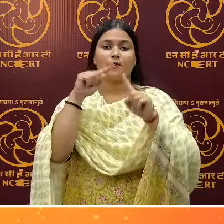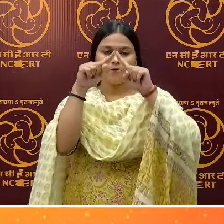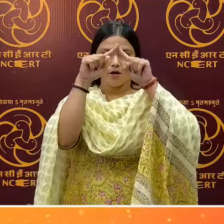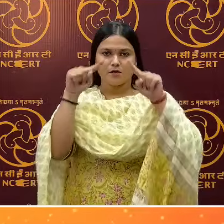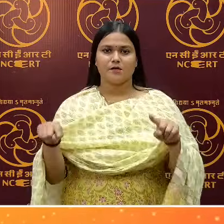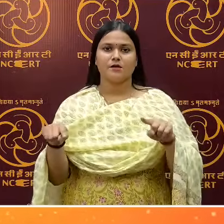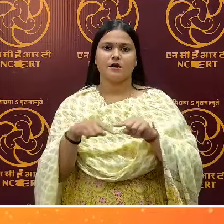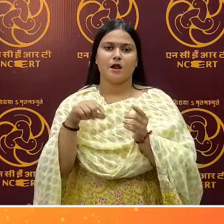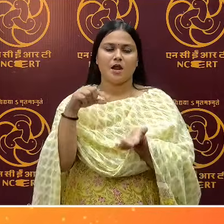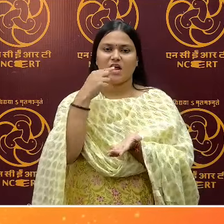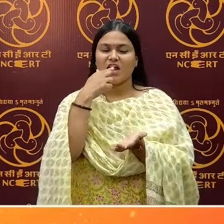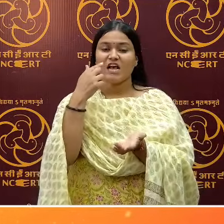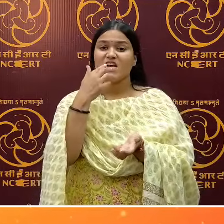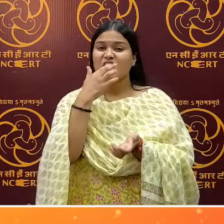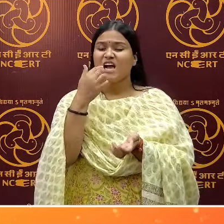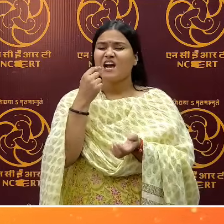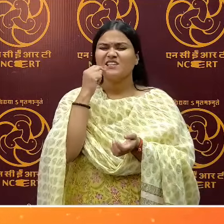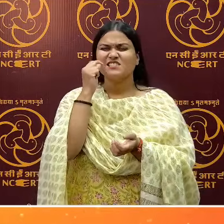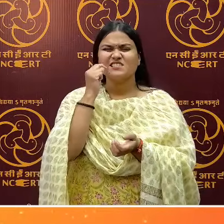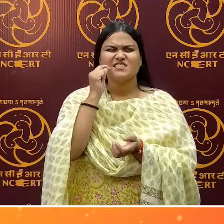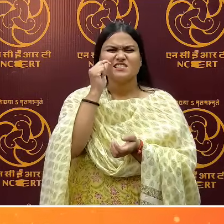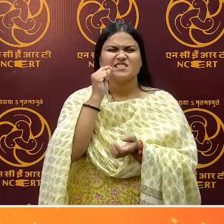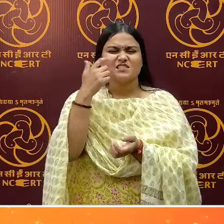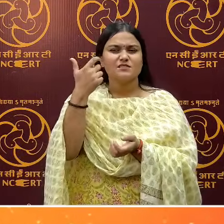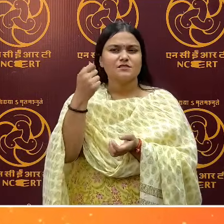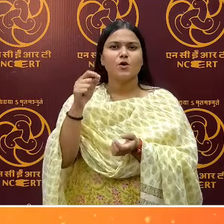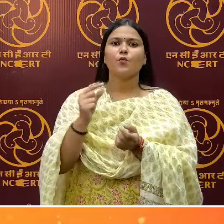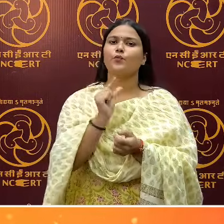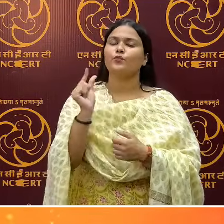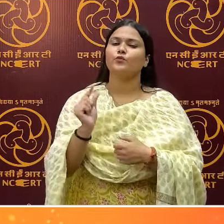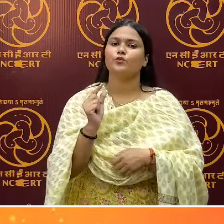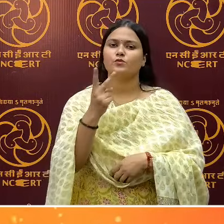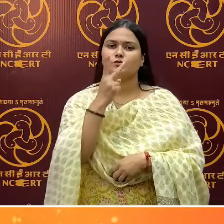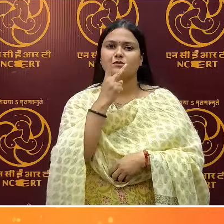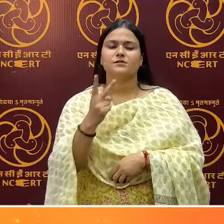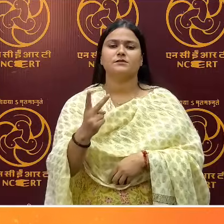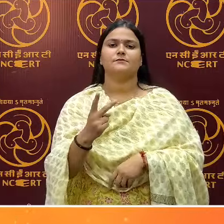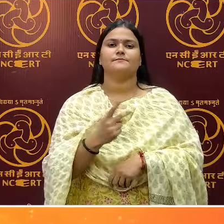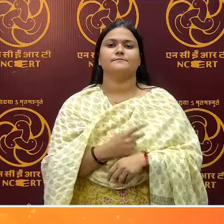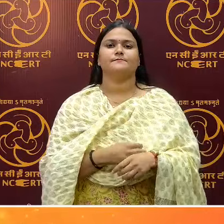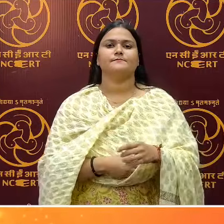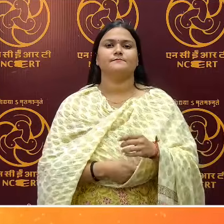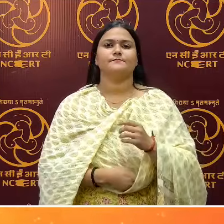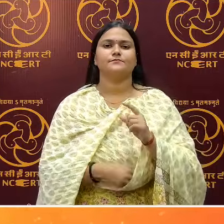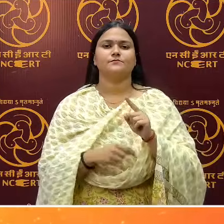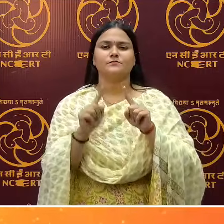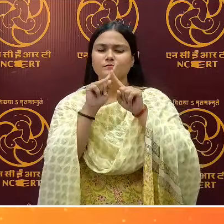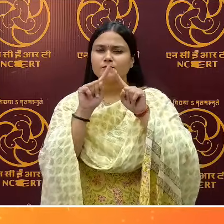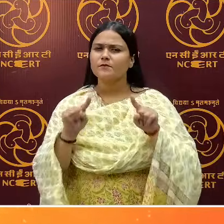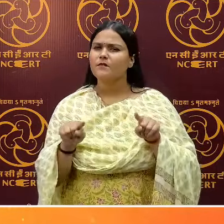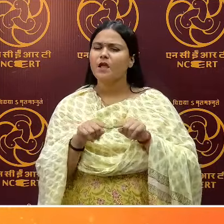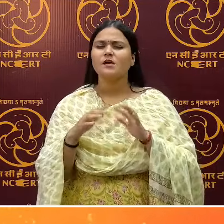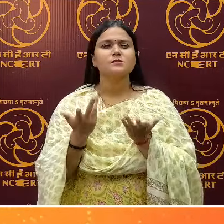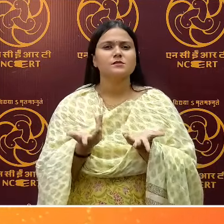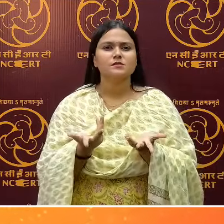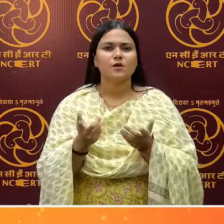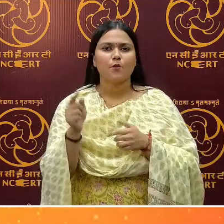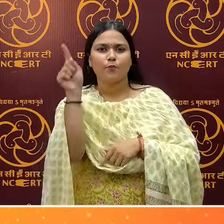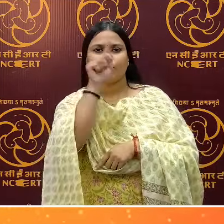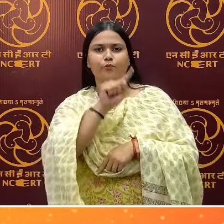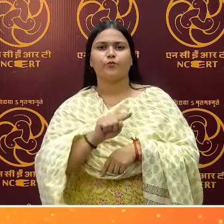cardboards and the toothpicks. Okay. So just look at the shape. What is the shape? It is a perfect